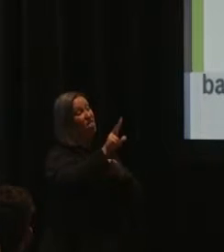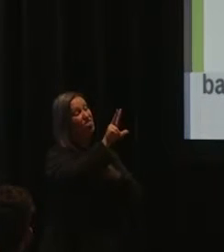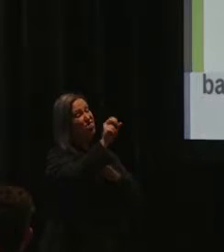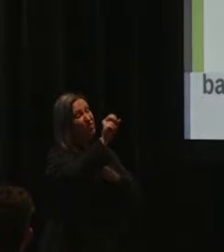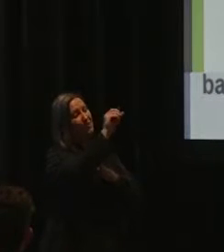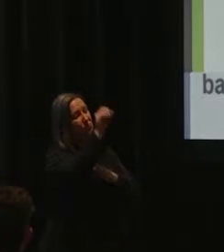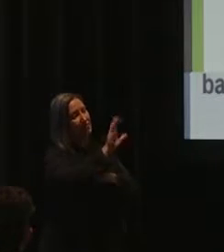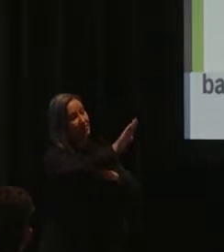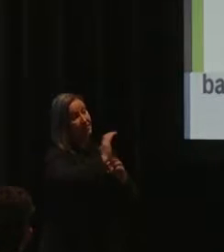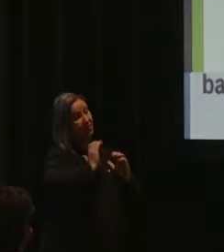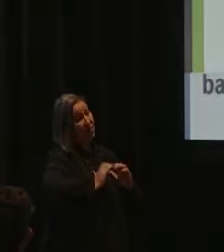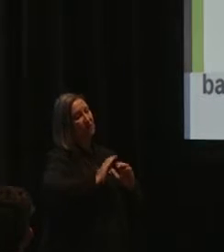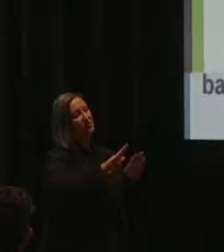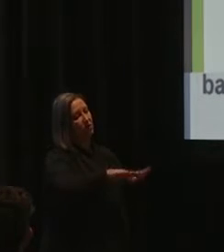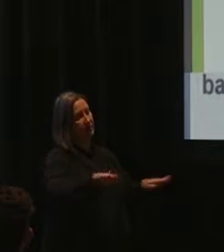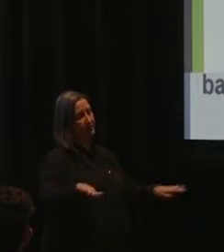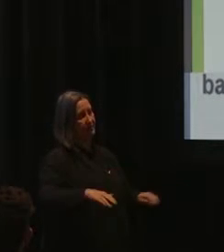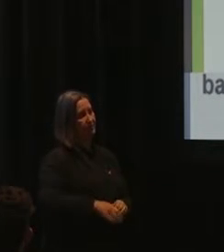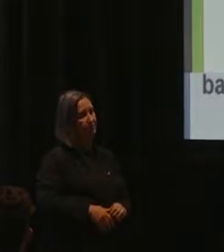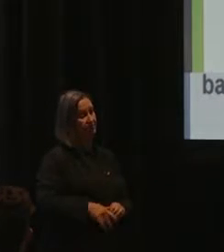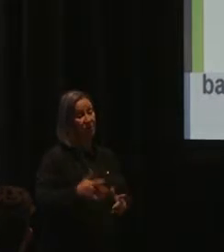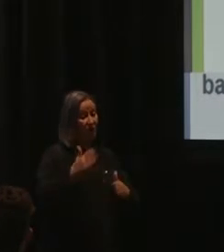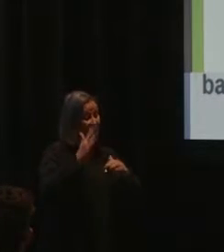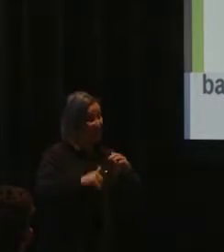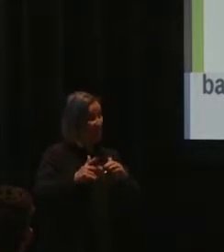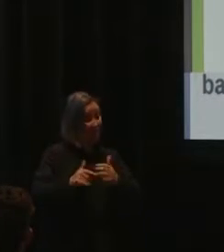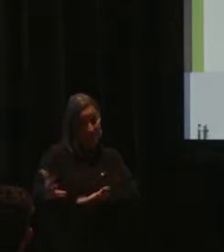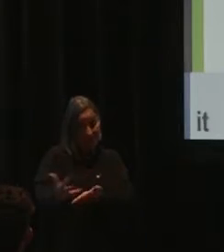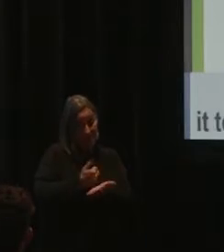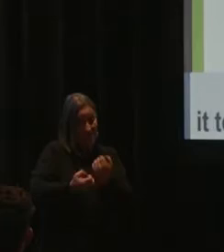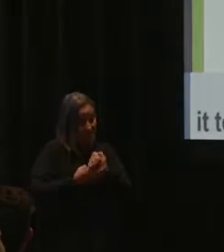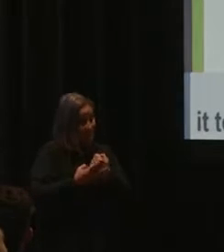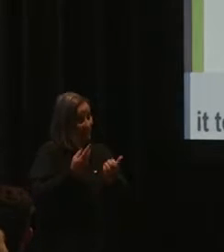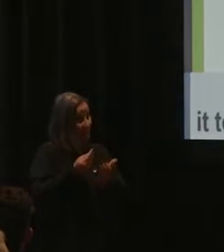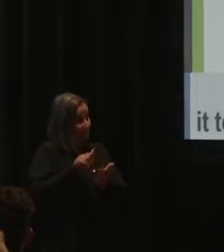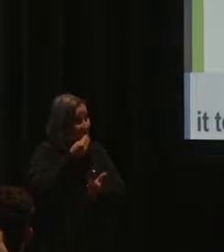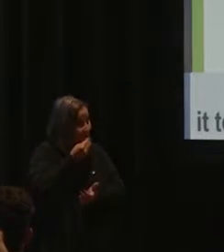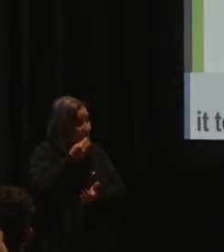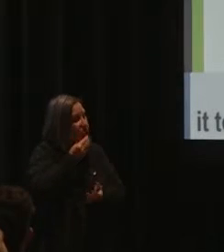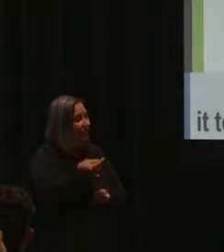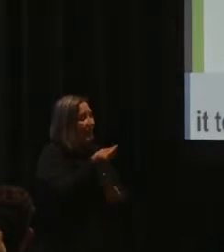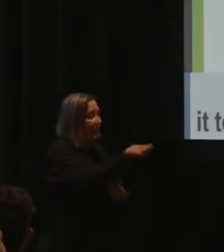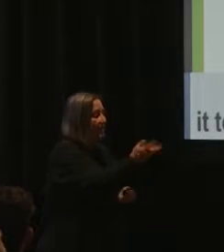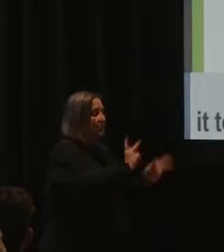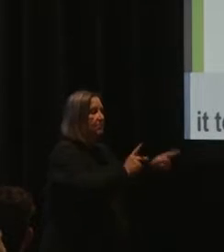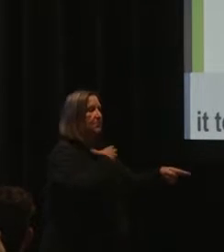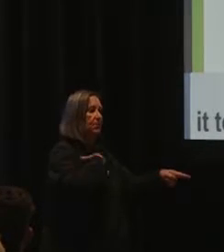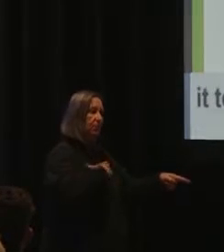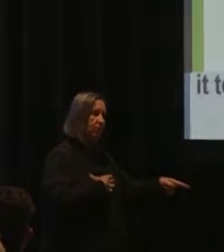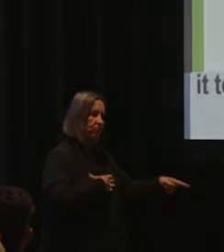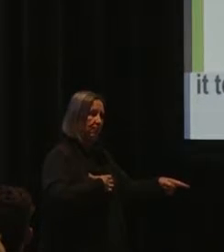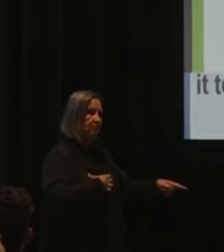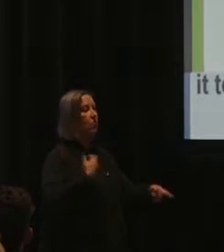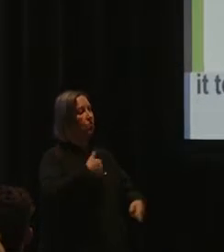We could instead be recovering that food and giving it to people who are hungry. A solution that